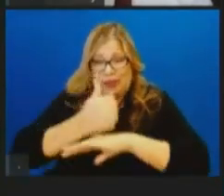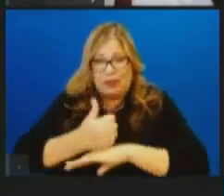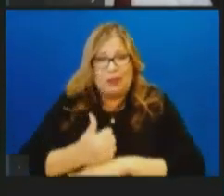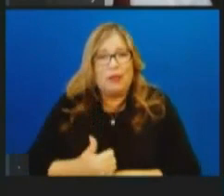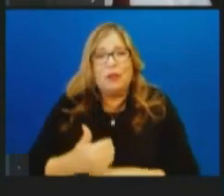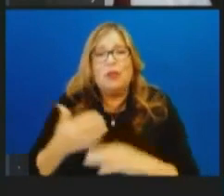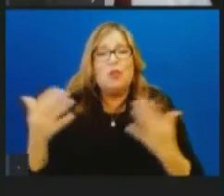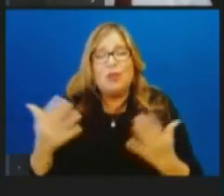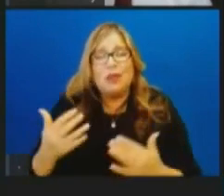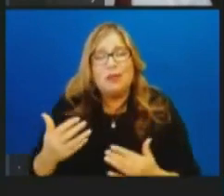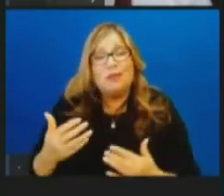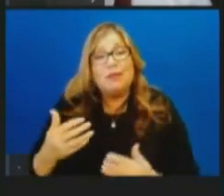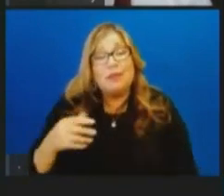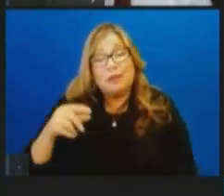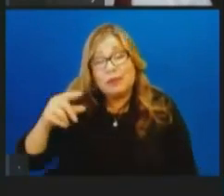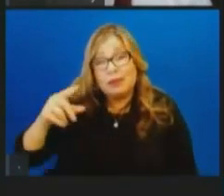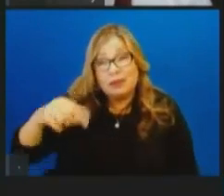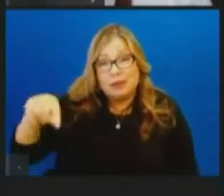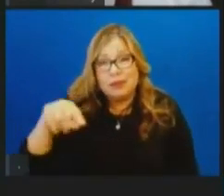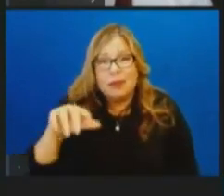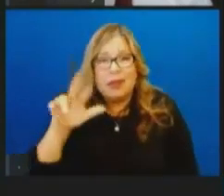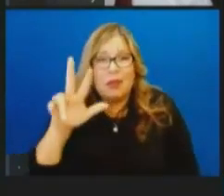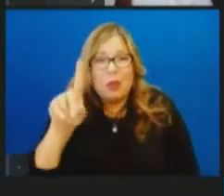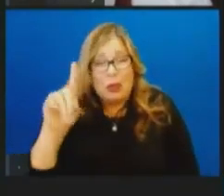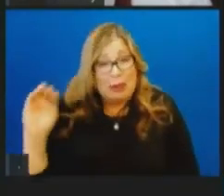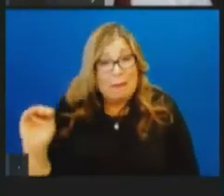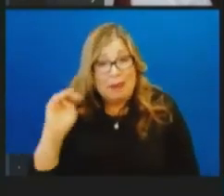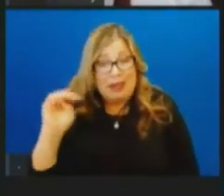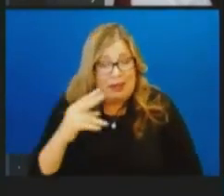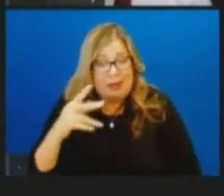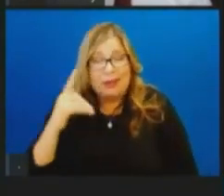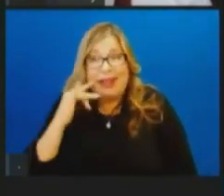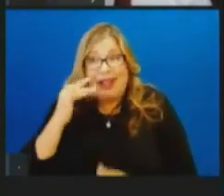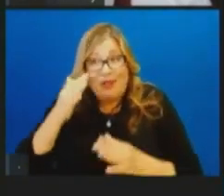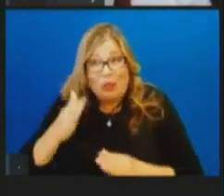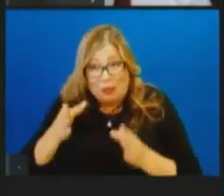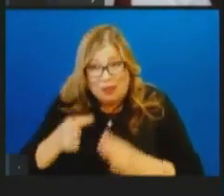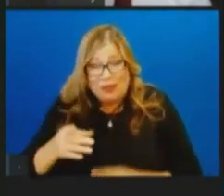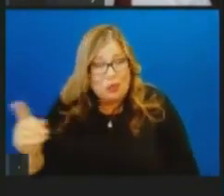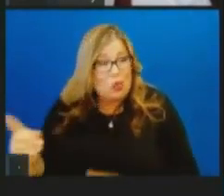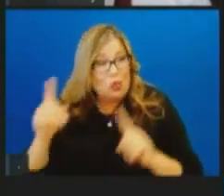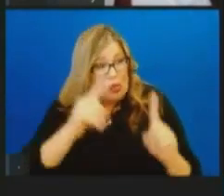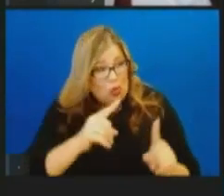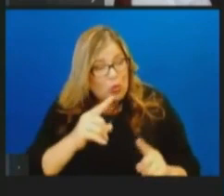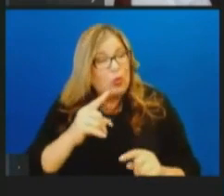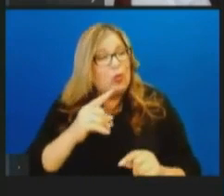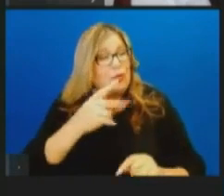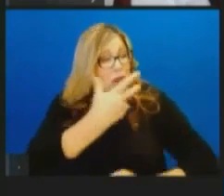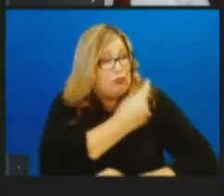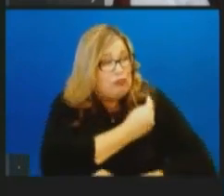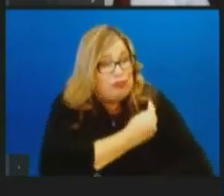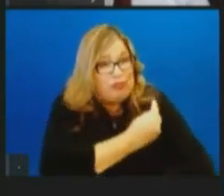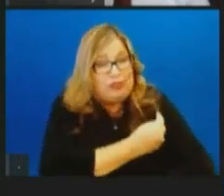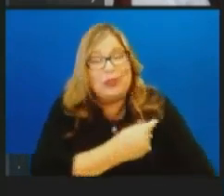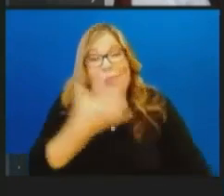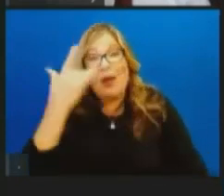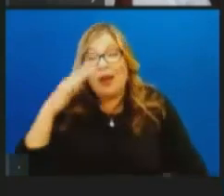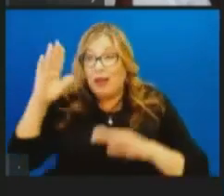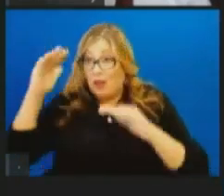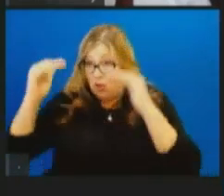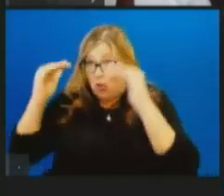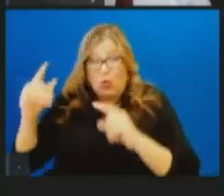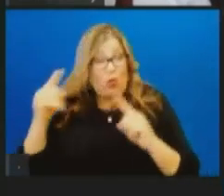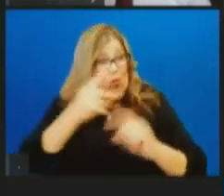million Californians who've stepped up to get vaccinated. When adults get vaccinated, that supports the kids. When kids get vaccinated,